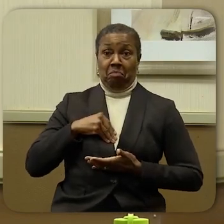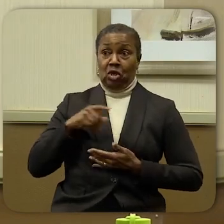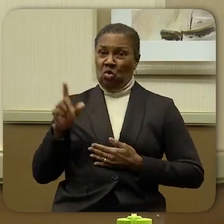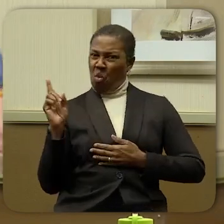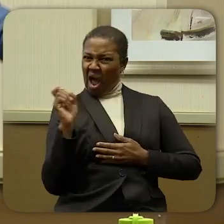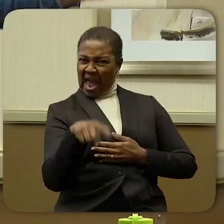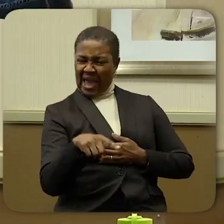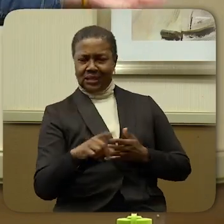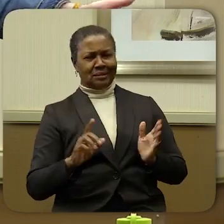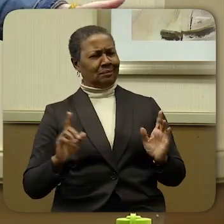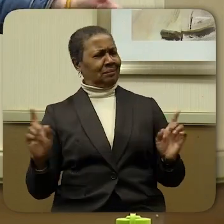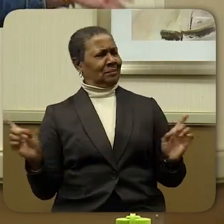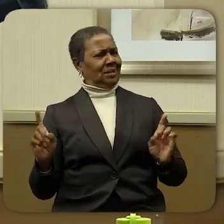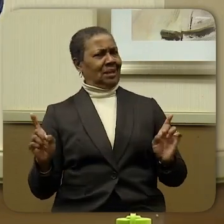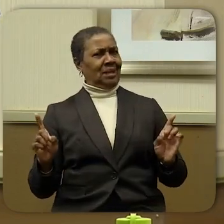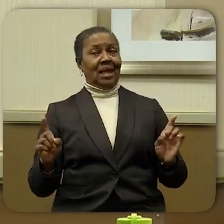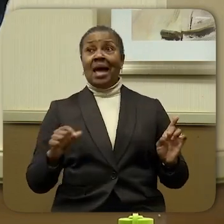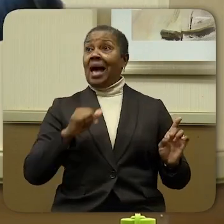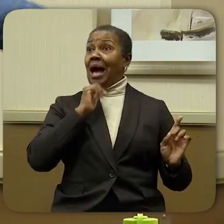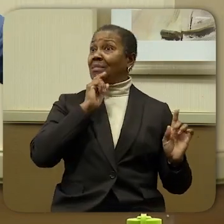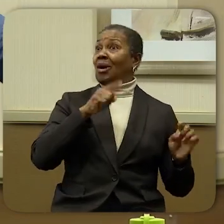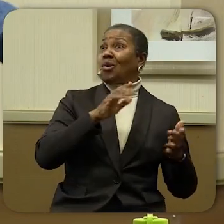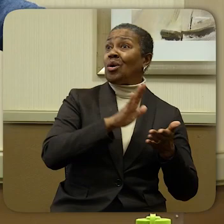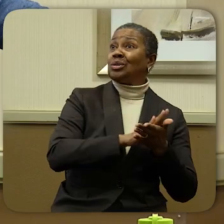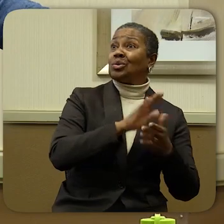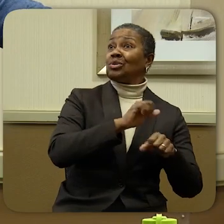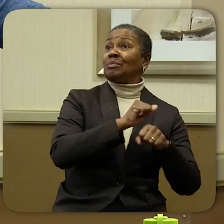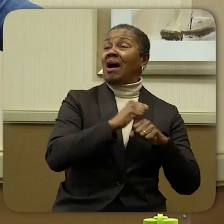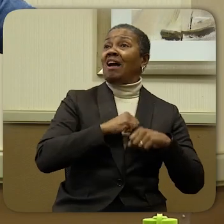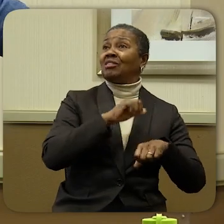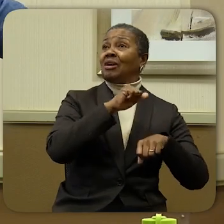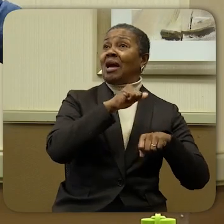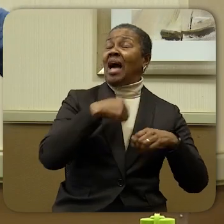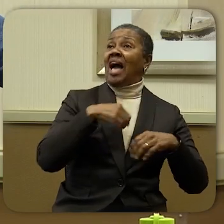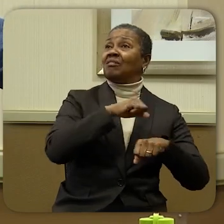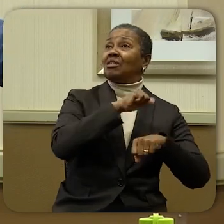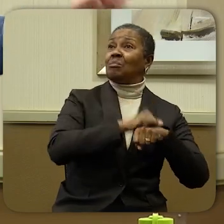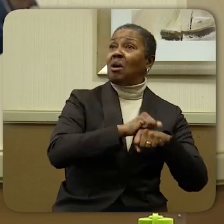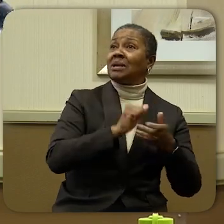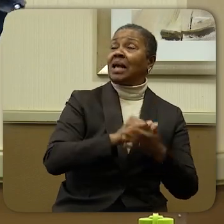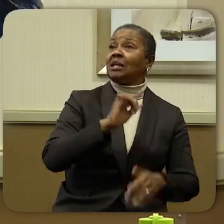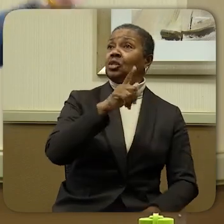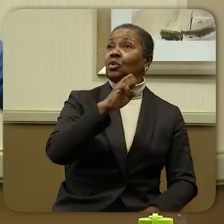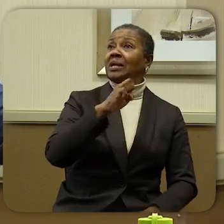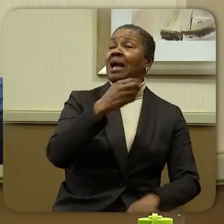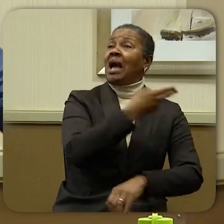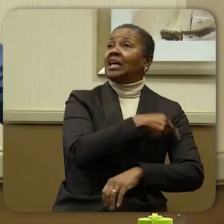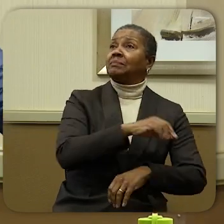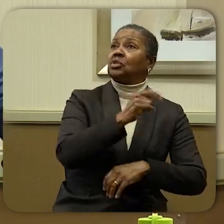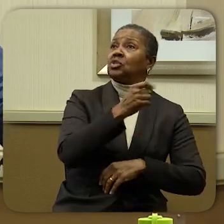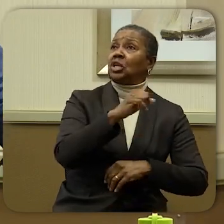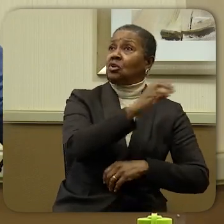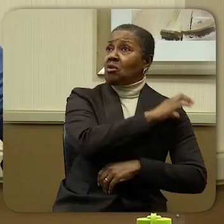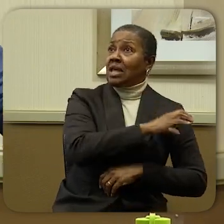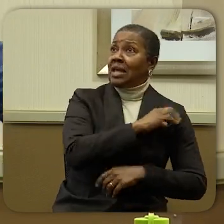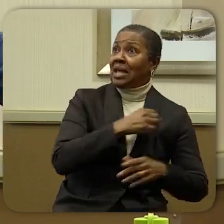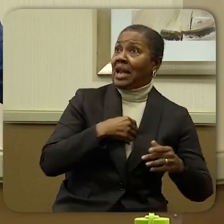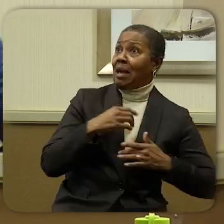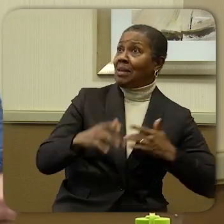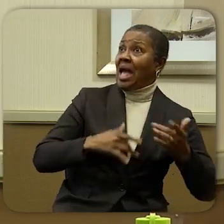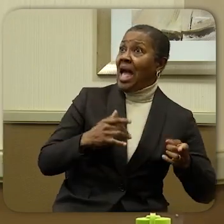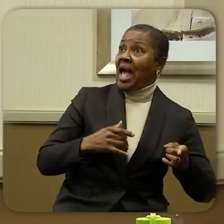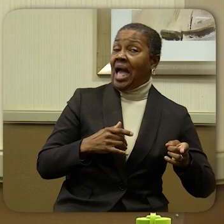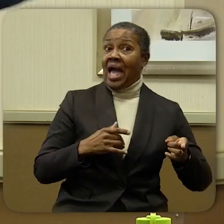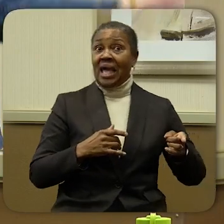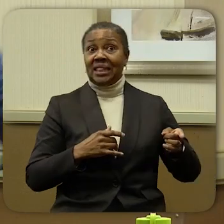kids are like, I'm not going to be at school tomorrow. I have an appointment at Lurie Children's Hospital's gender clinic, and I'm starting T. And they're so excited,